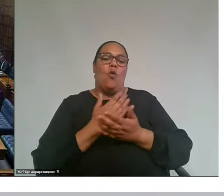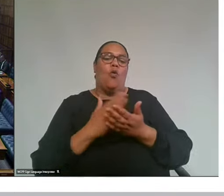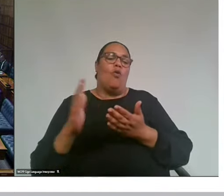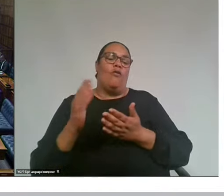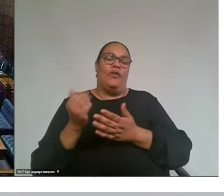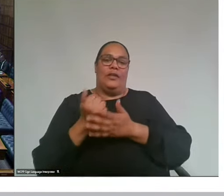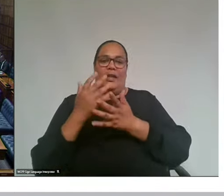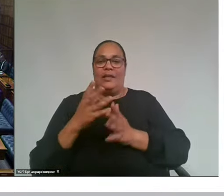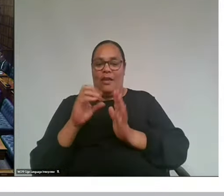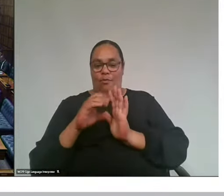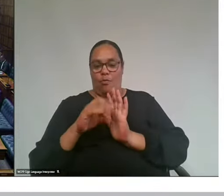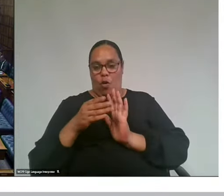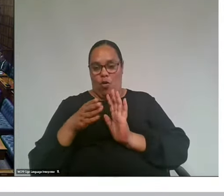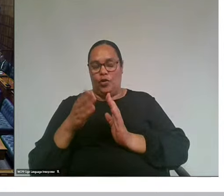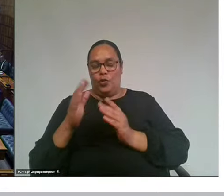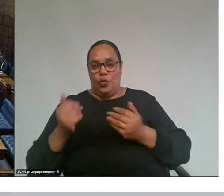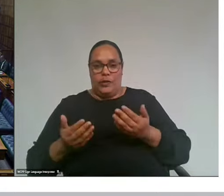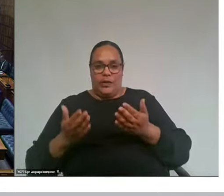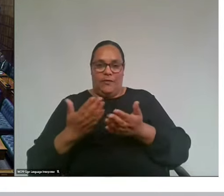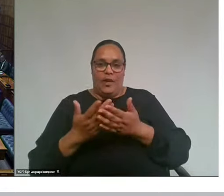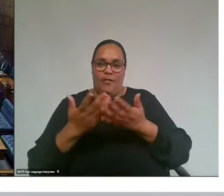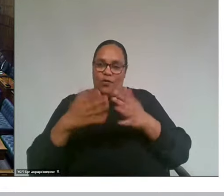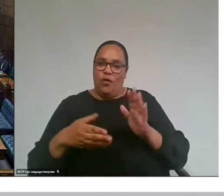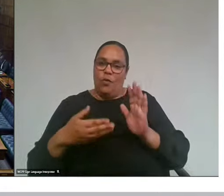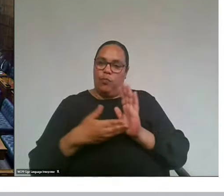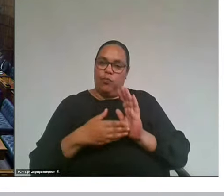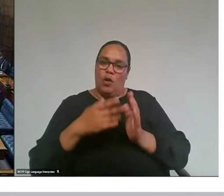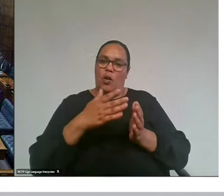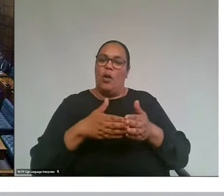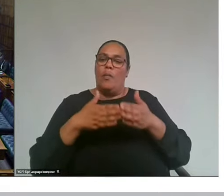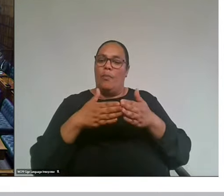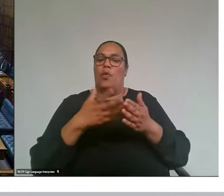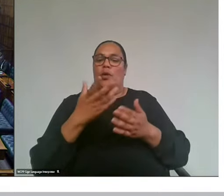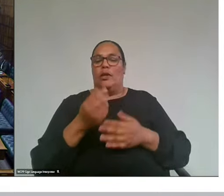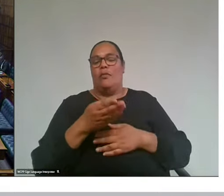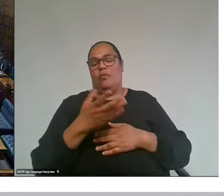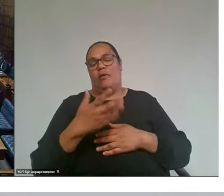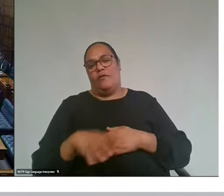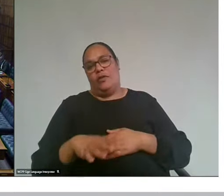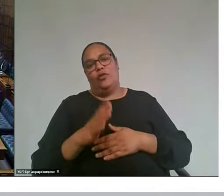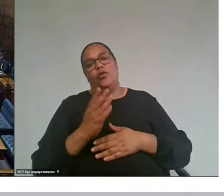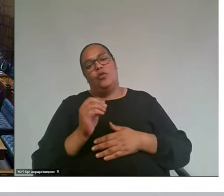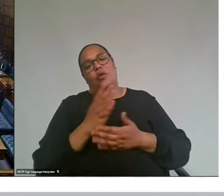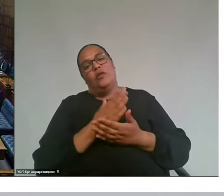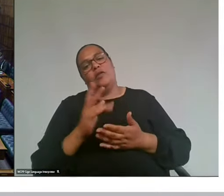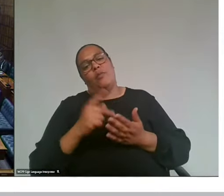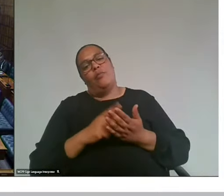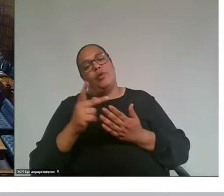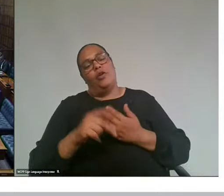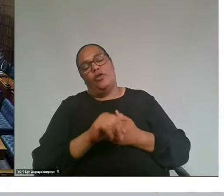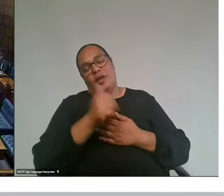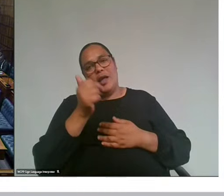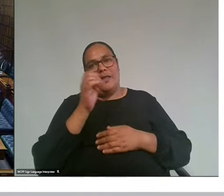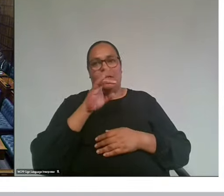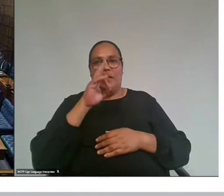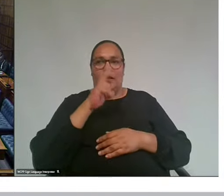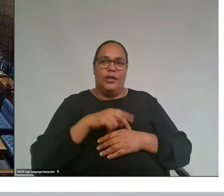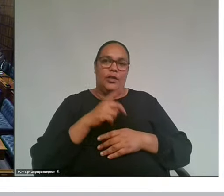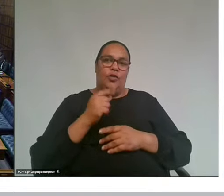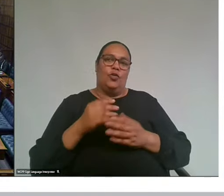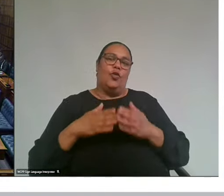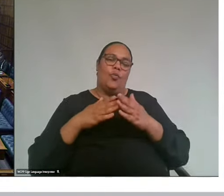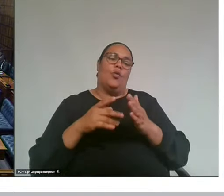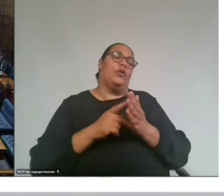market right there that you can serve you have already an existing Port as well some of the other projects still have to do Port